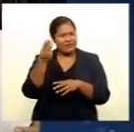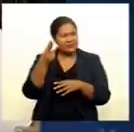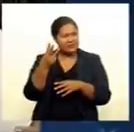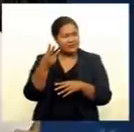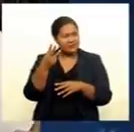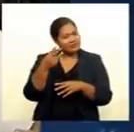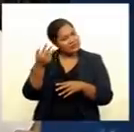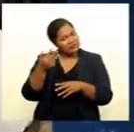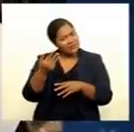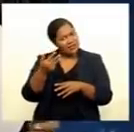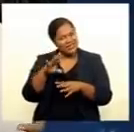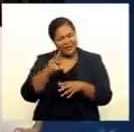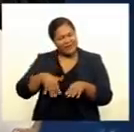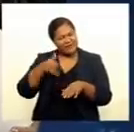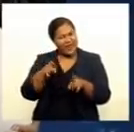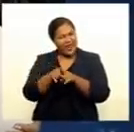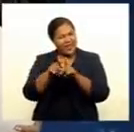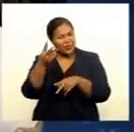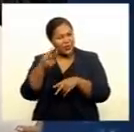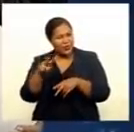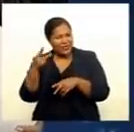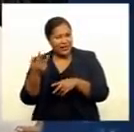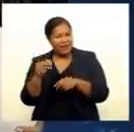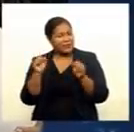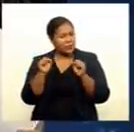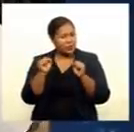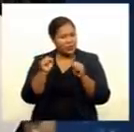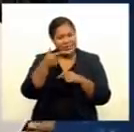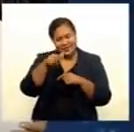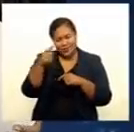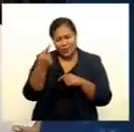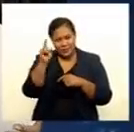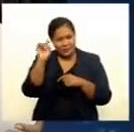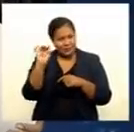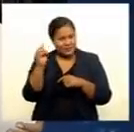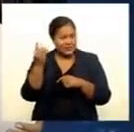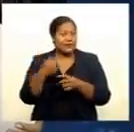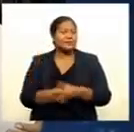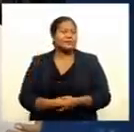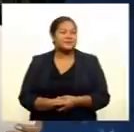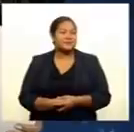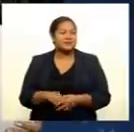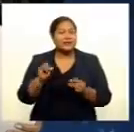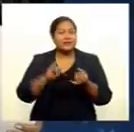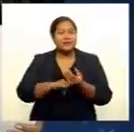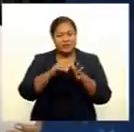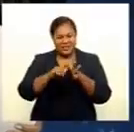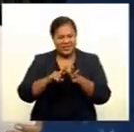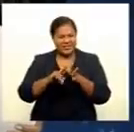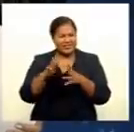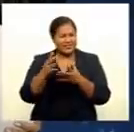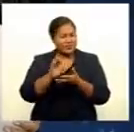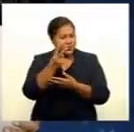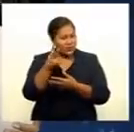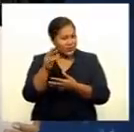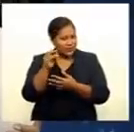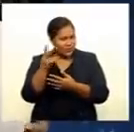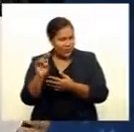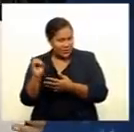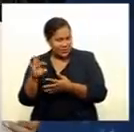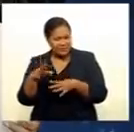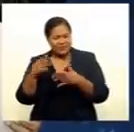like 29. Humidity was at 71%. At sea, southeast winds 20 to 30 knots, rough to very rough